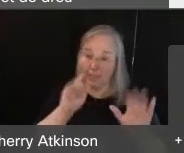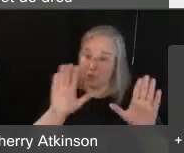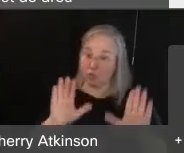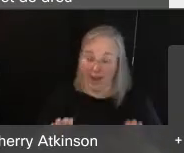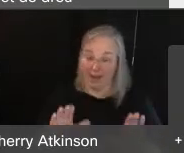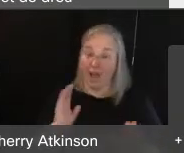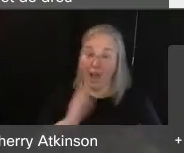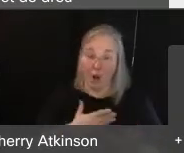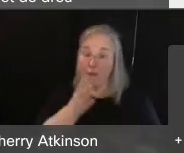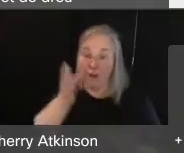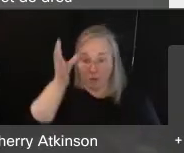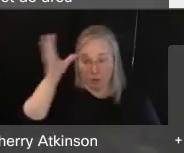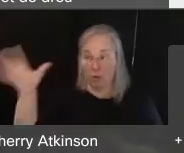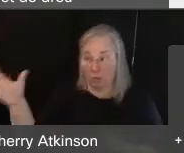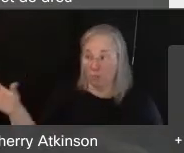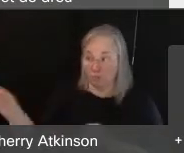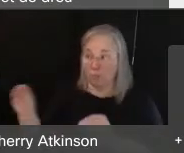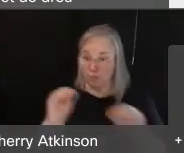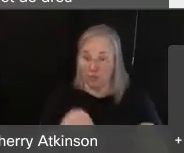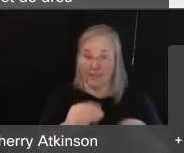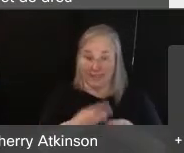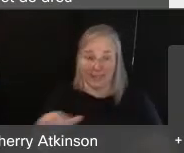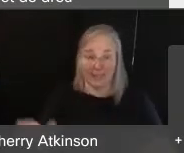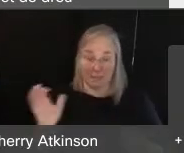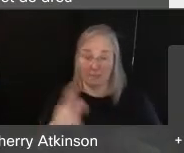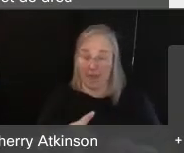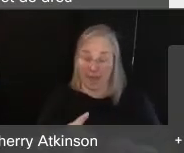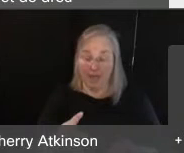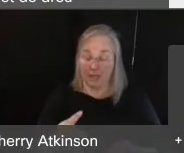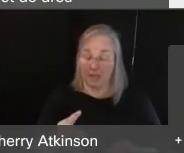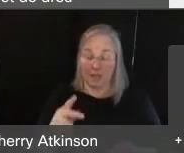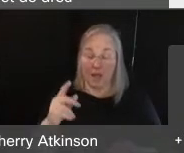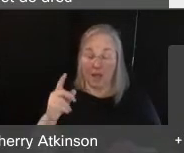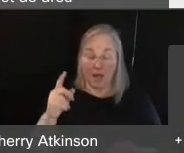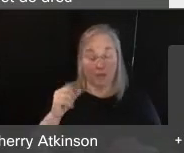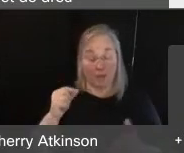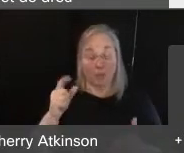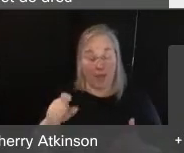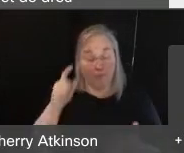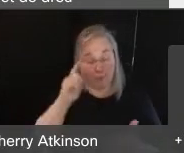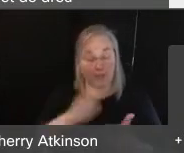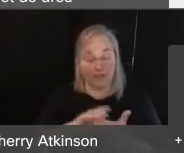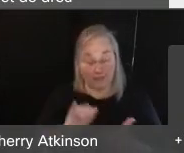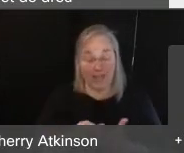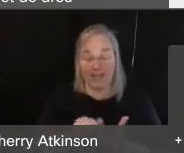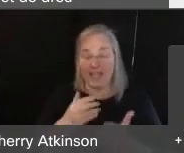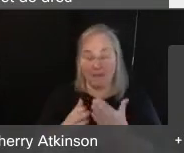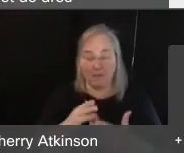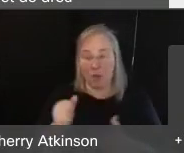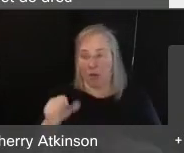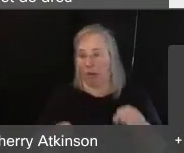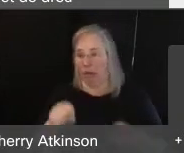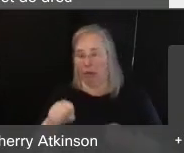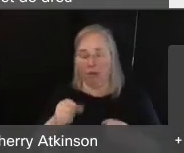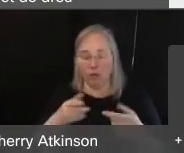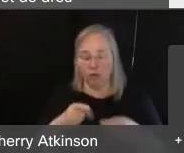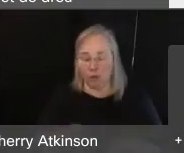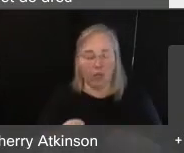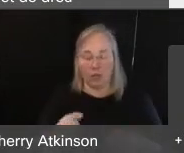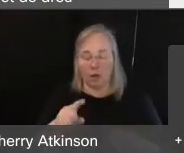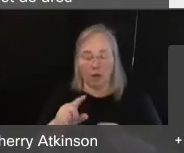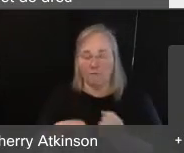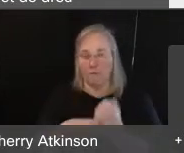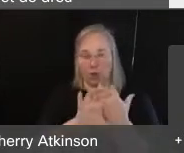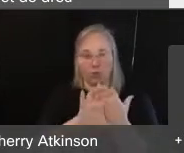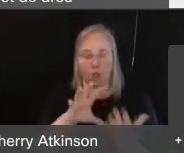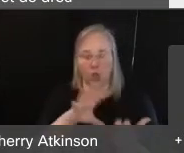should believe our school system. We're doing a great job, even there's some bumps during the virtual learning. But eventually, I believe our